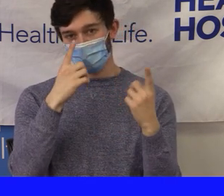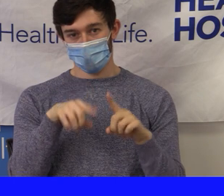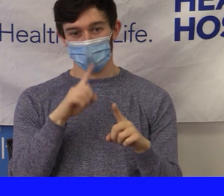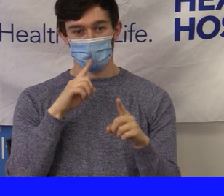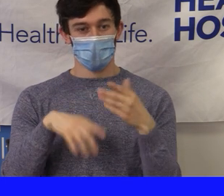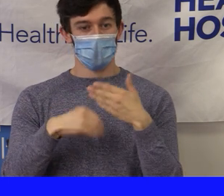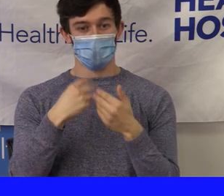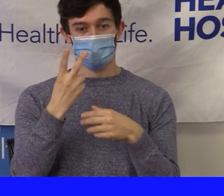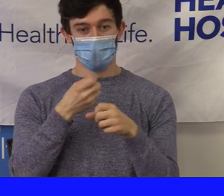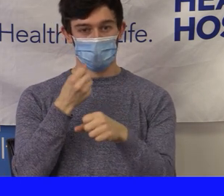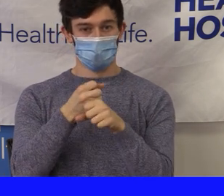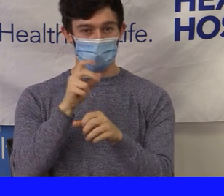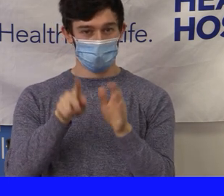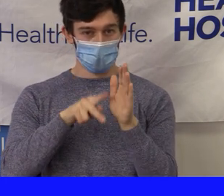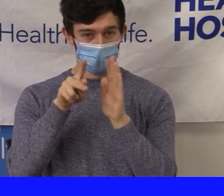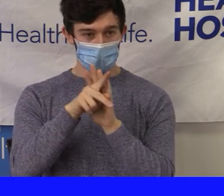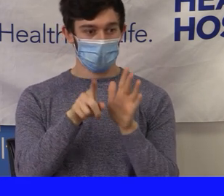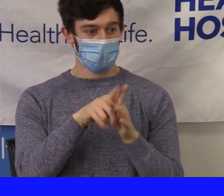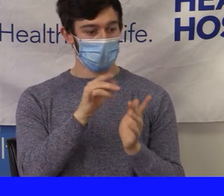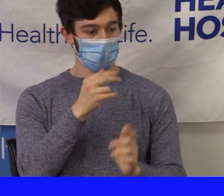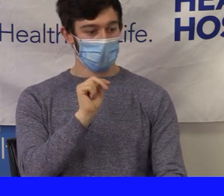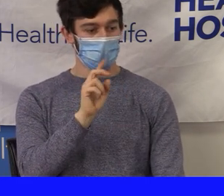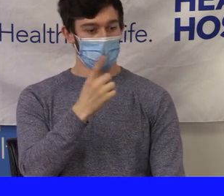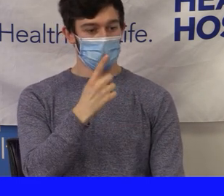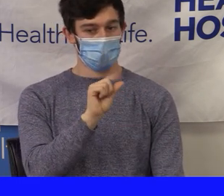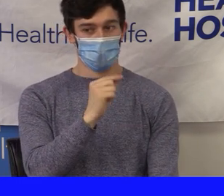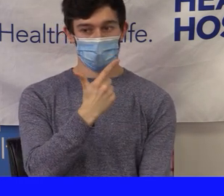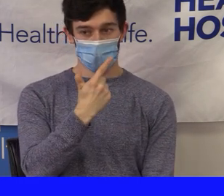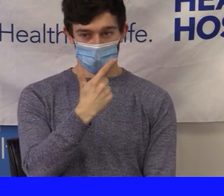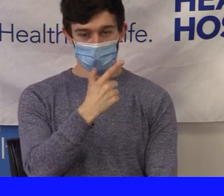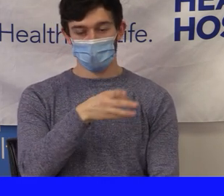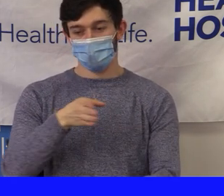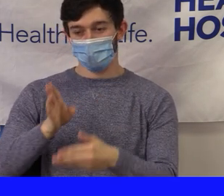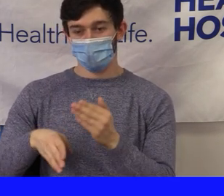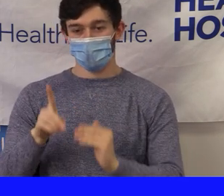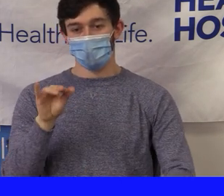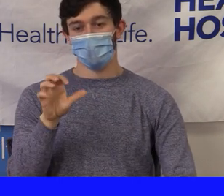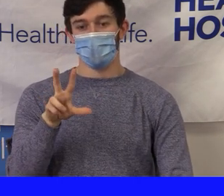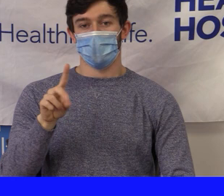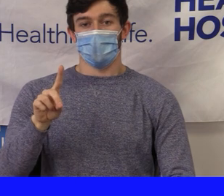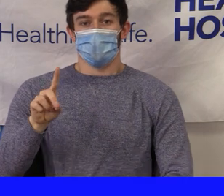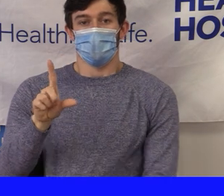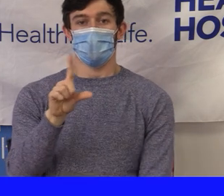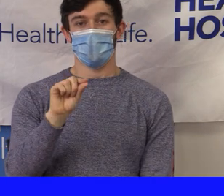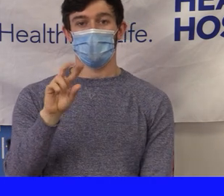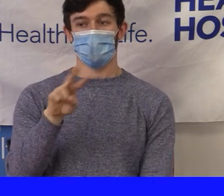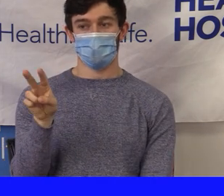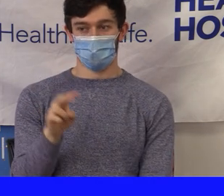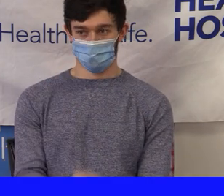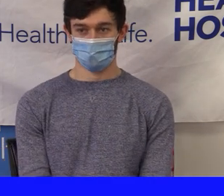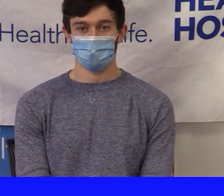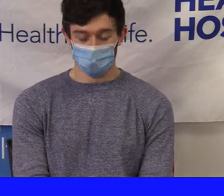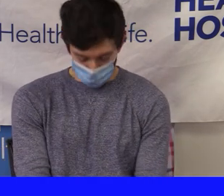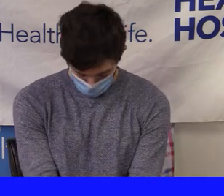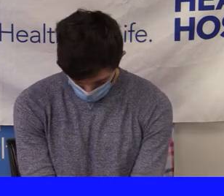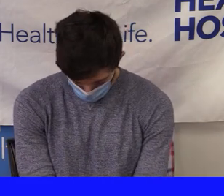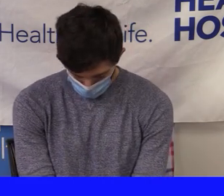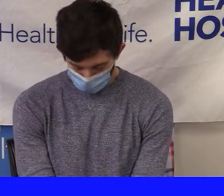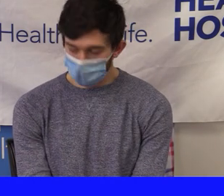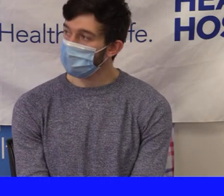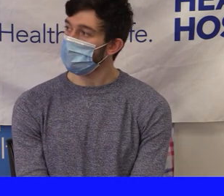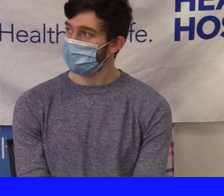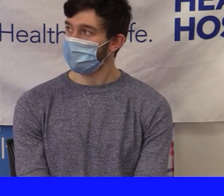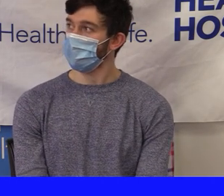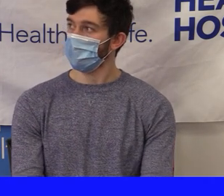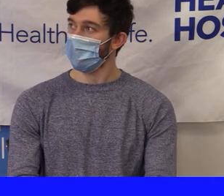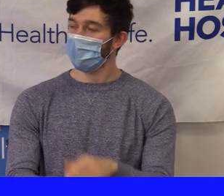period, beginning January 1st of 2021 and ending on December 31st of 2022. By background,